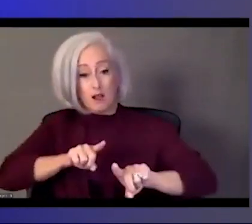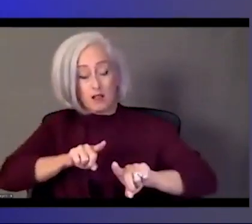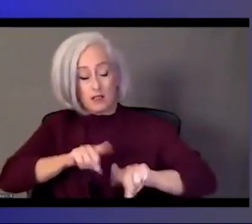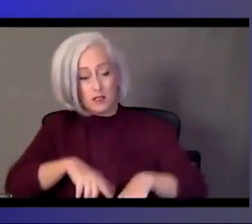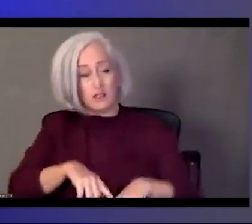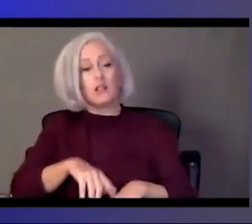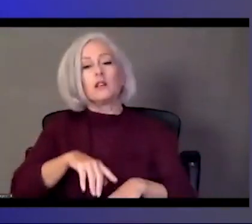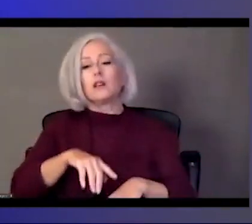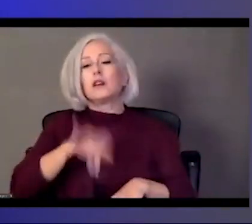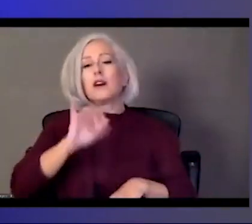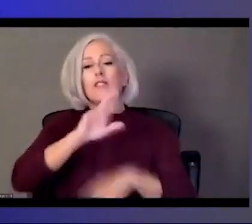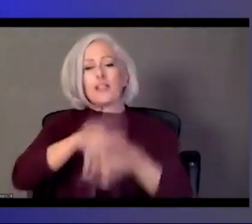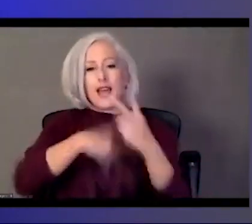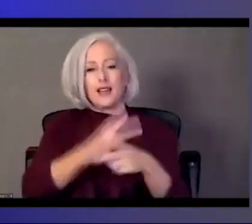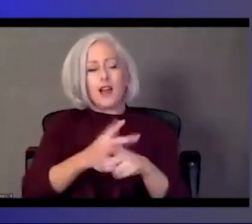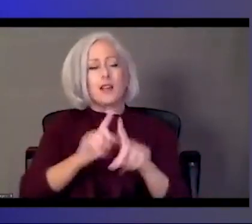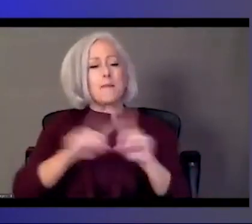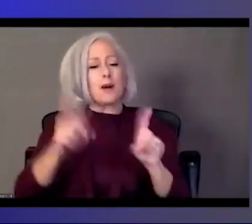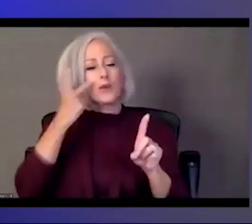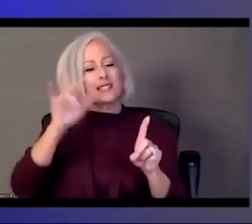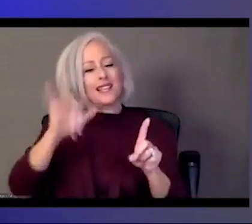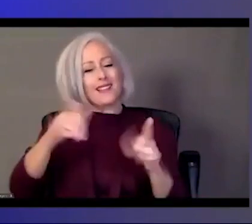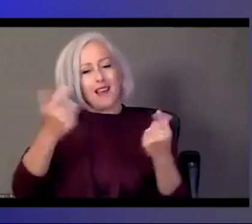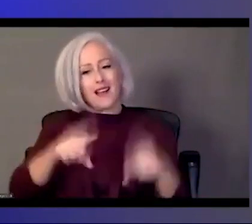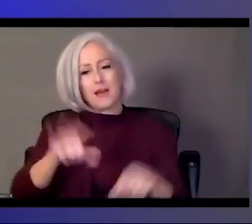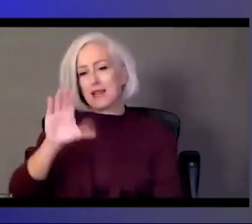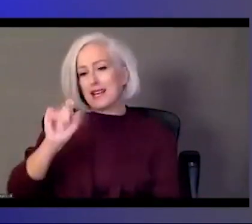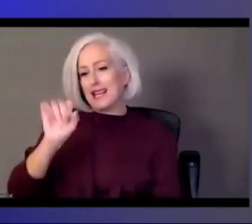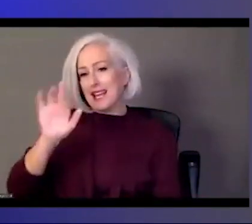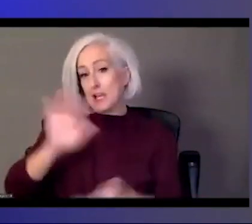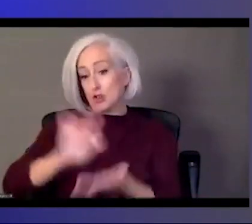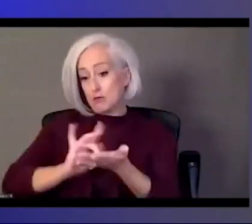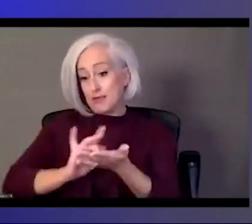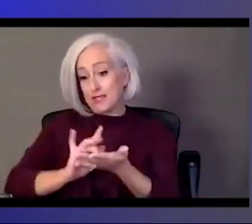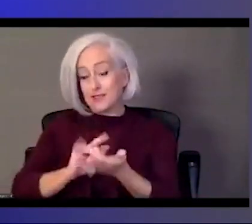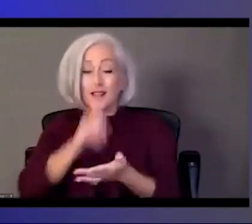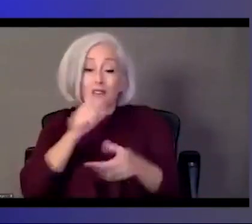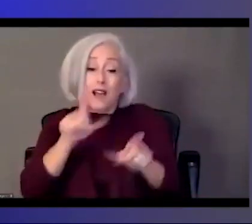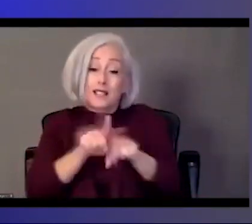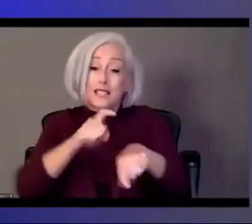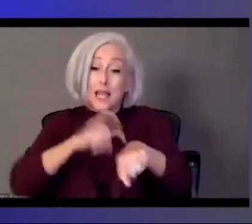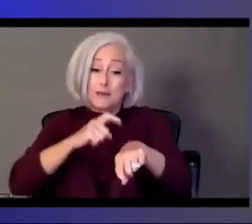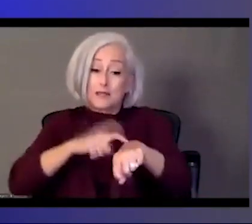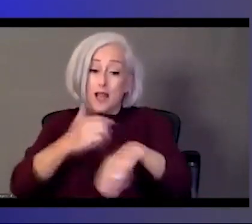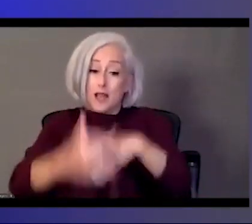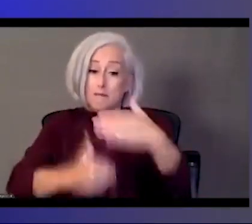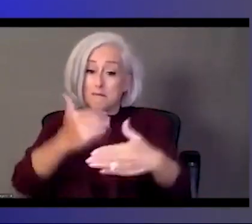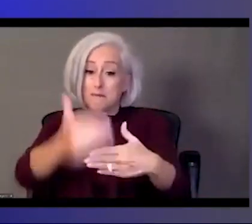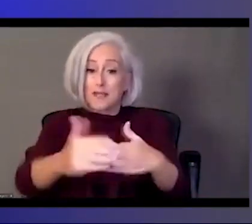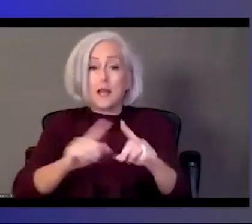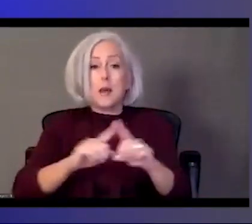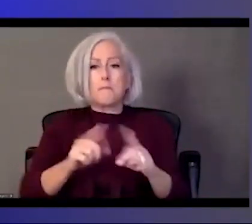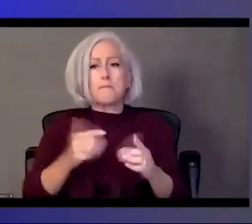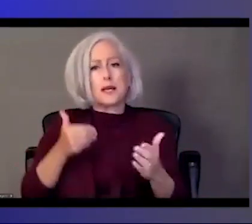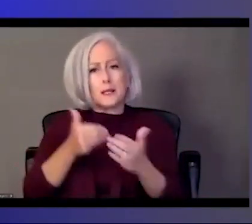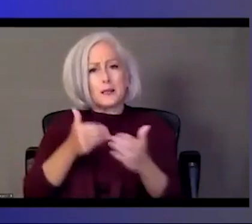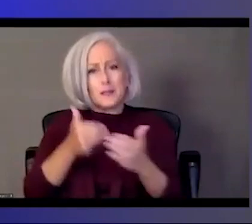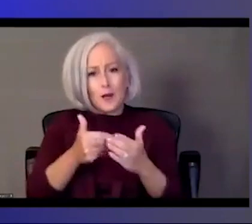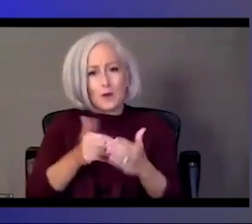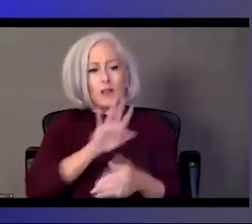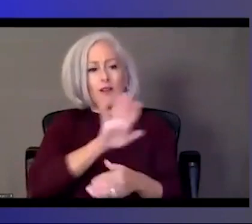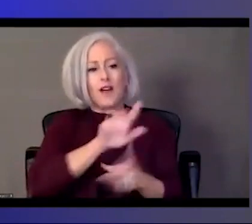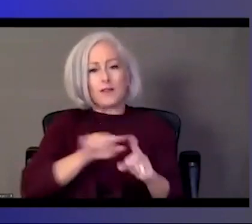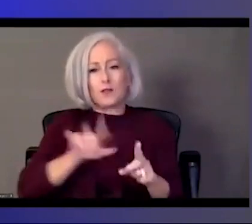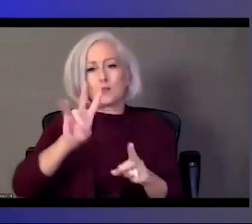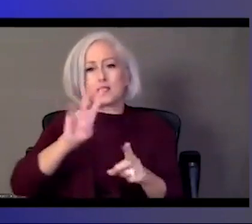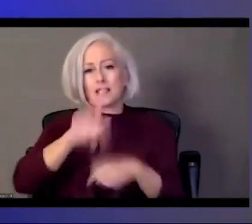cancer medicine too, not in the time frame that we have, but not too far off, 5 to 7 years